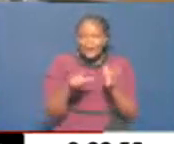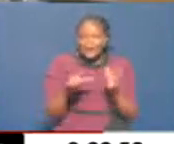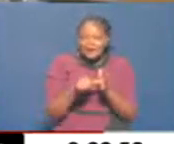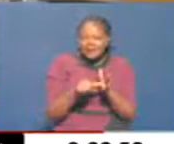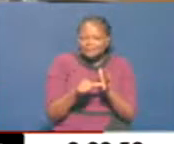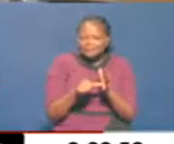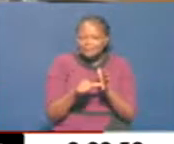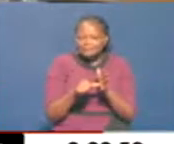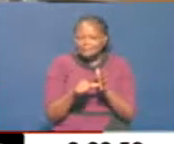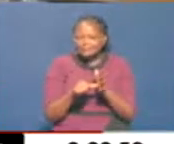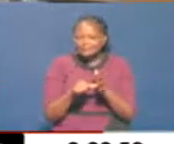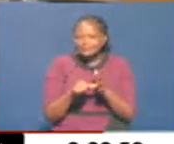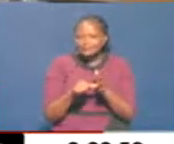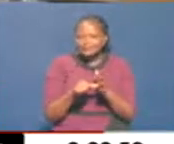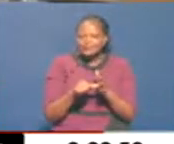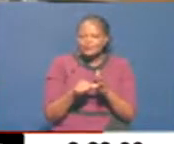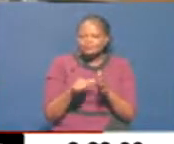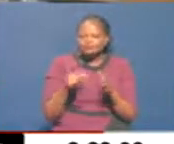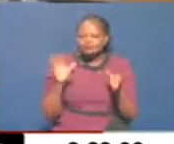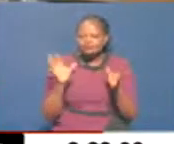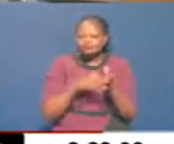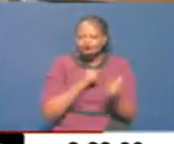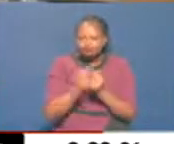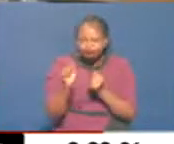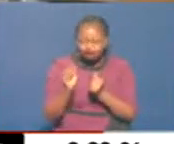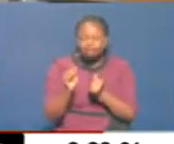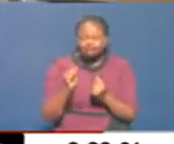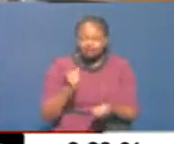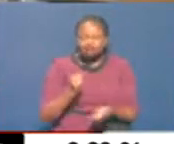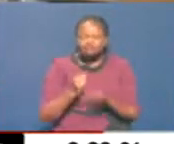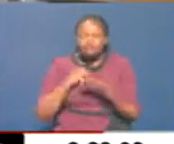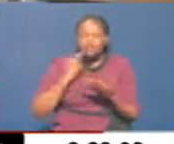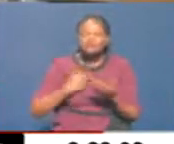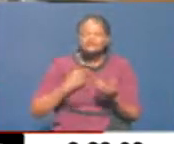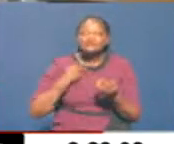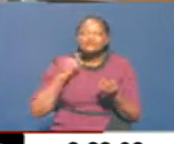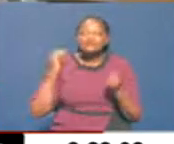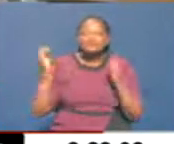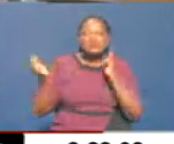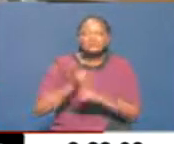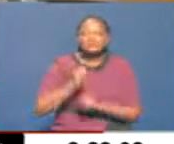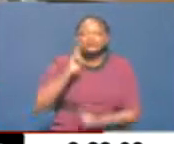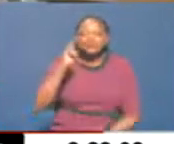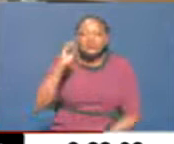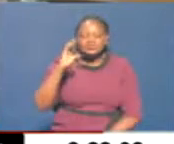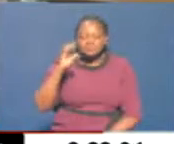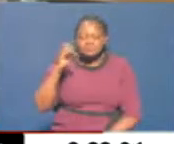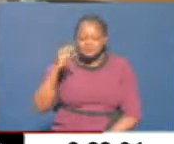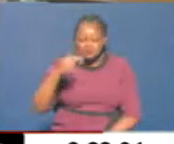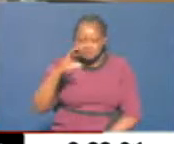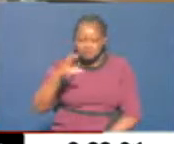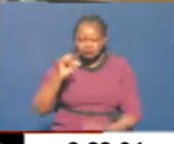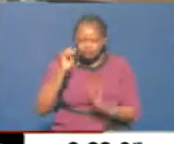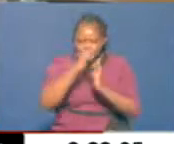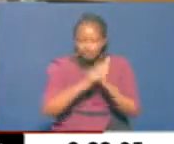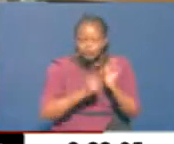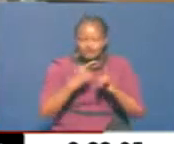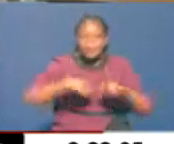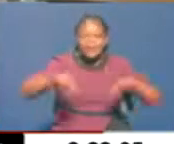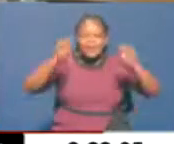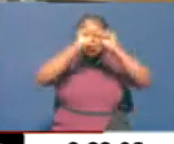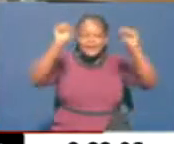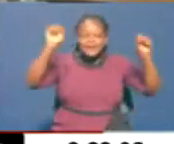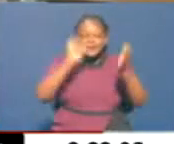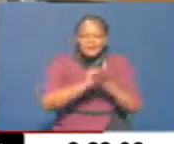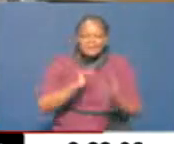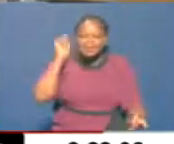has COVID-19 been towards the achievement of universal health coverage. Of course, this is the agenda by the president that he